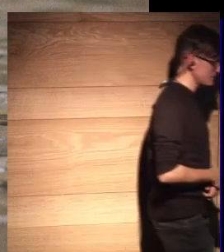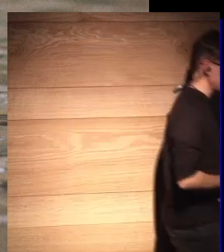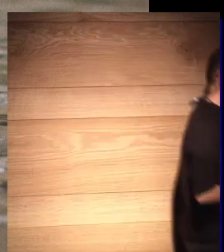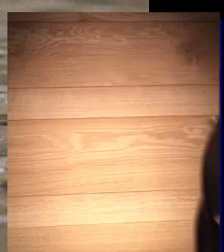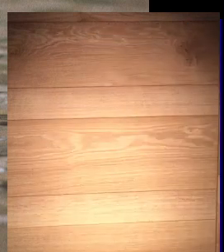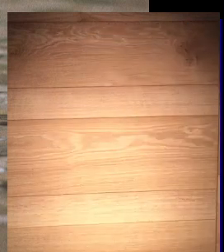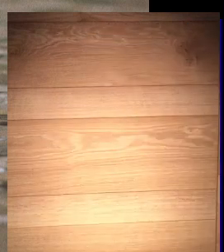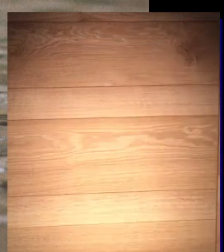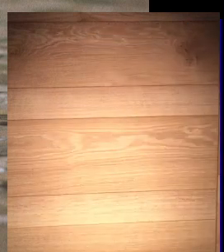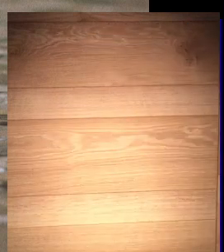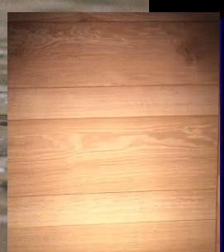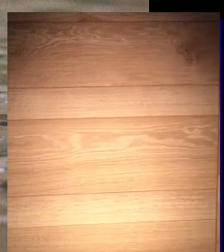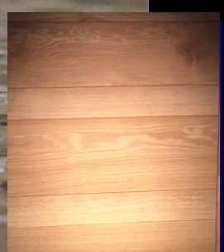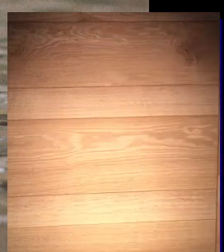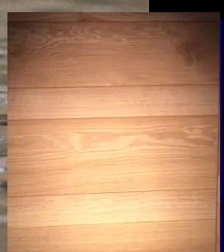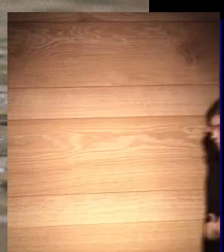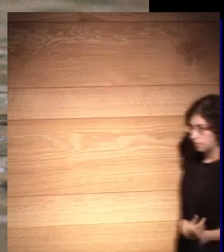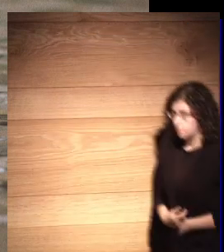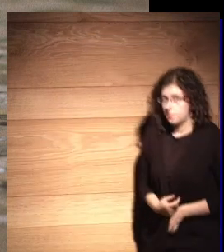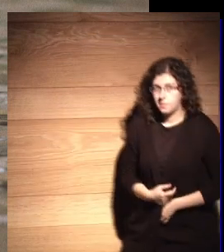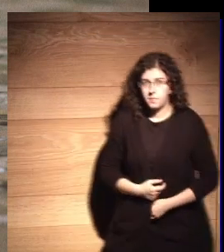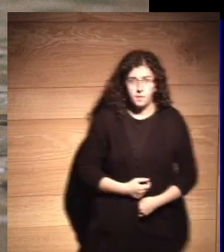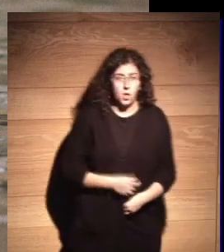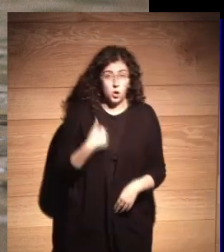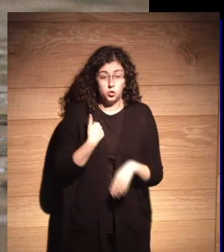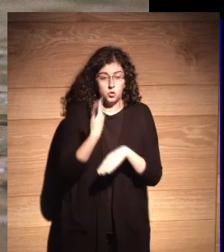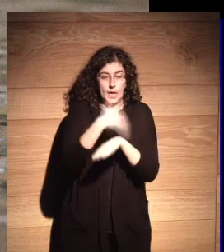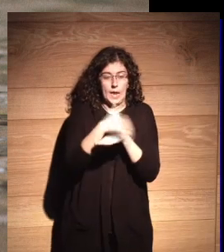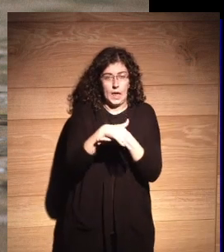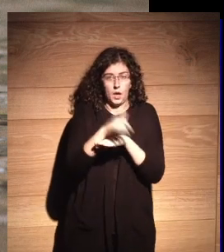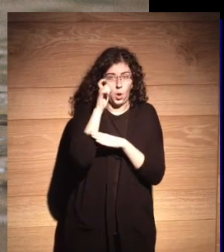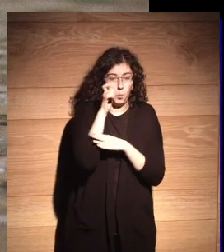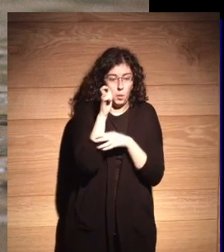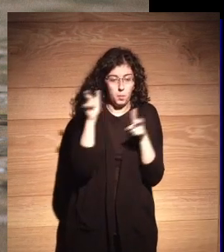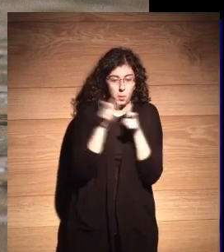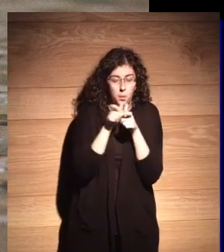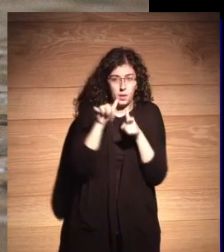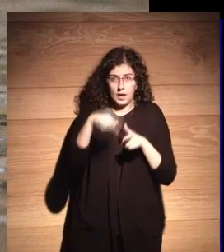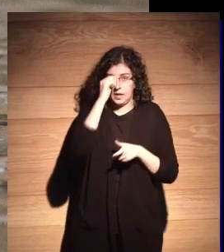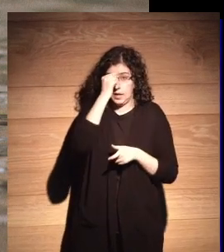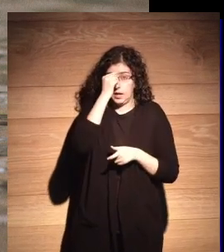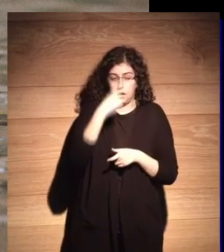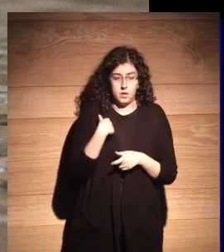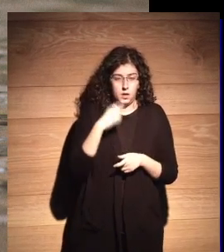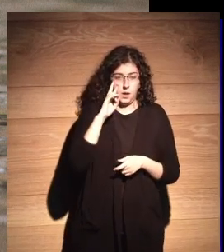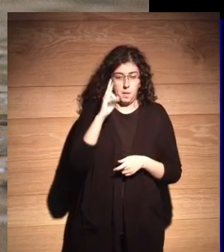village in India, this foreigner with these cameras, and they saw me and they saw this guy walking, and they started yelling to the